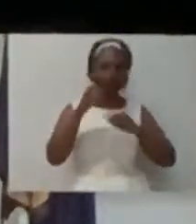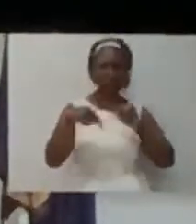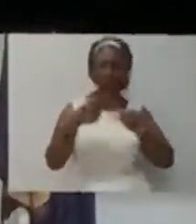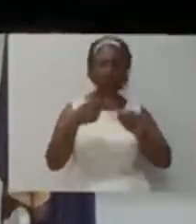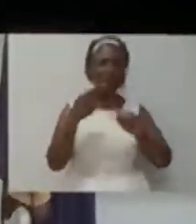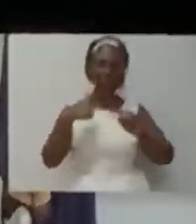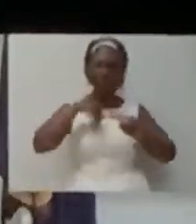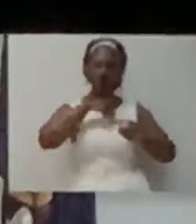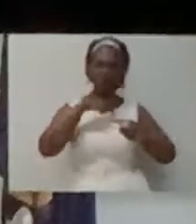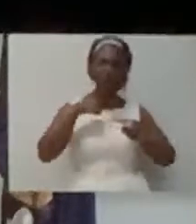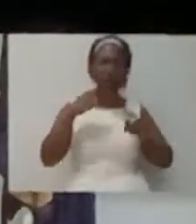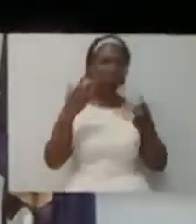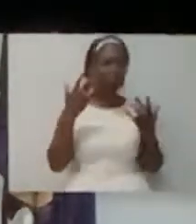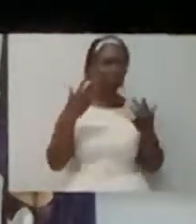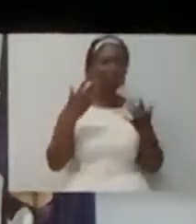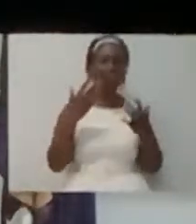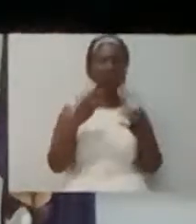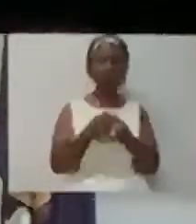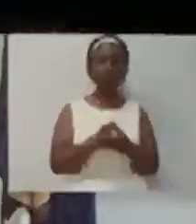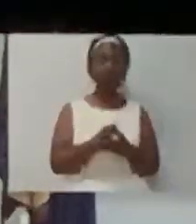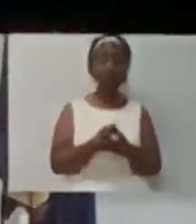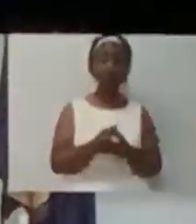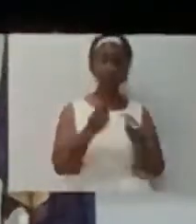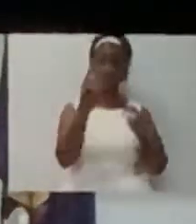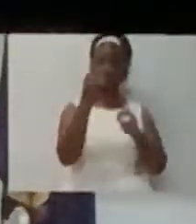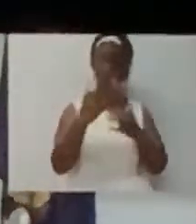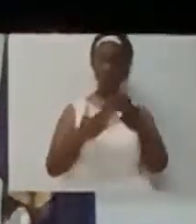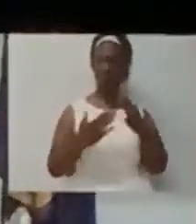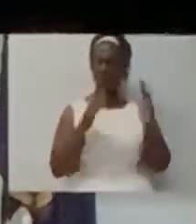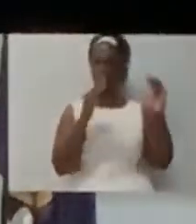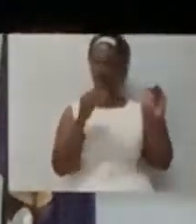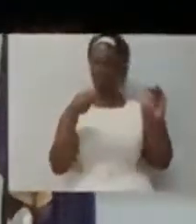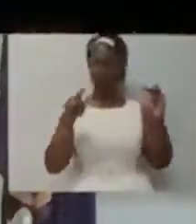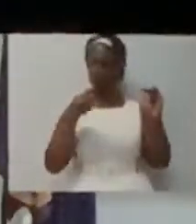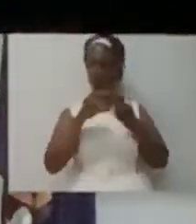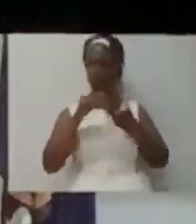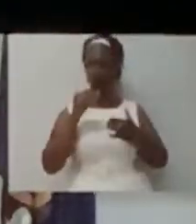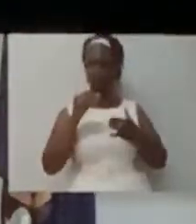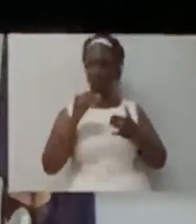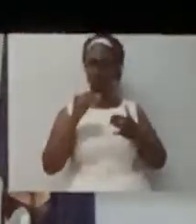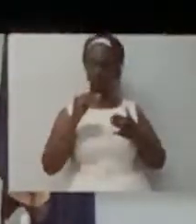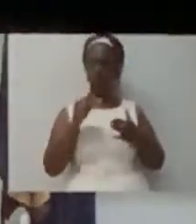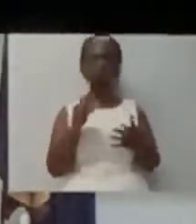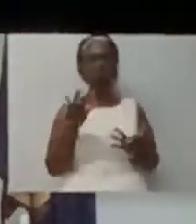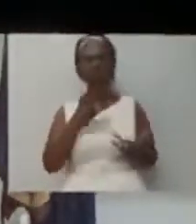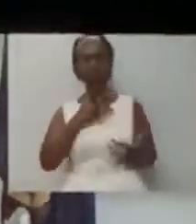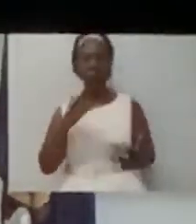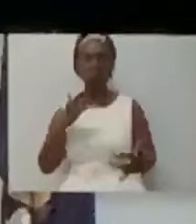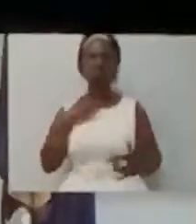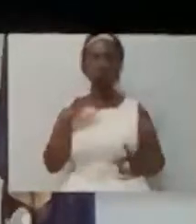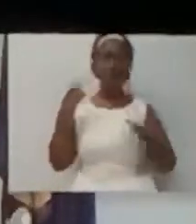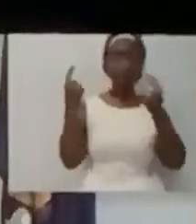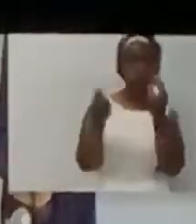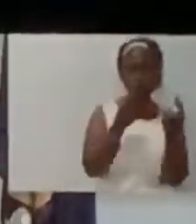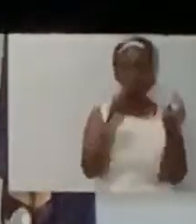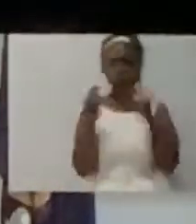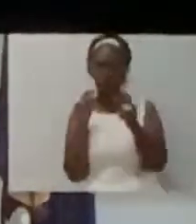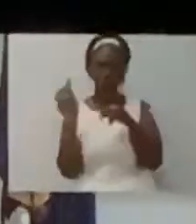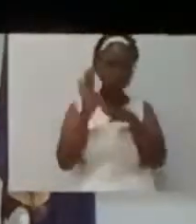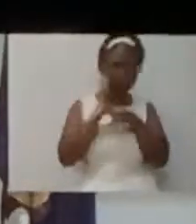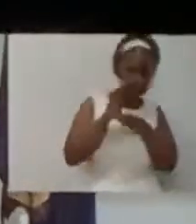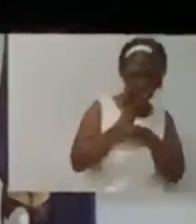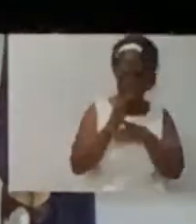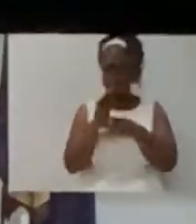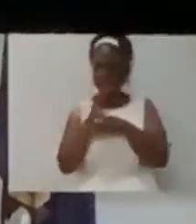our world along the way. Here is one lesson we learned. In the fast-paced world